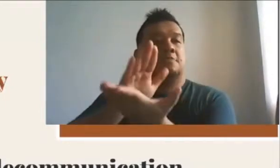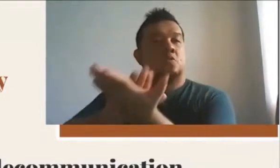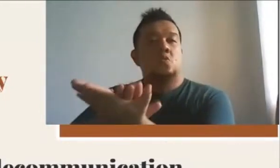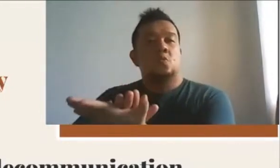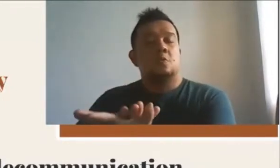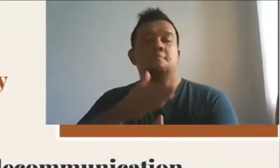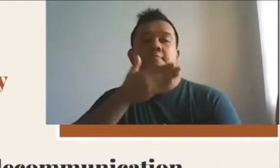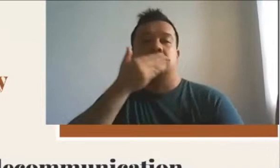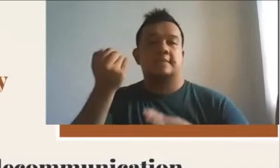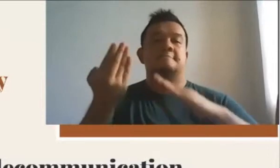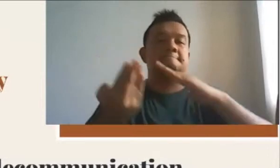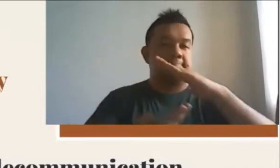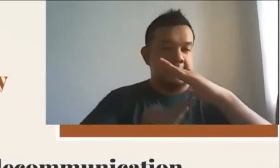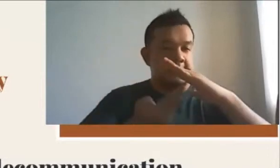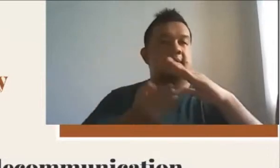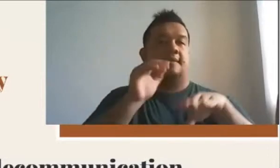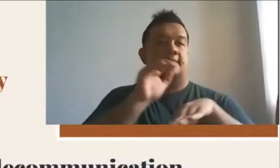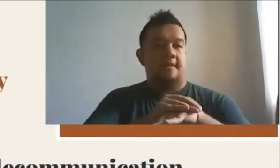to communicate.